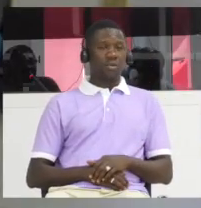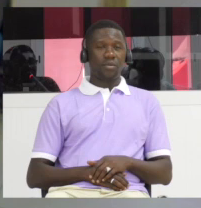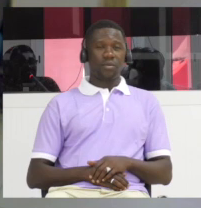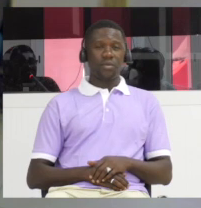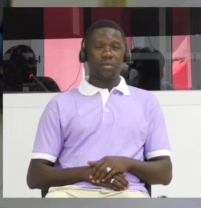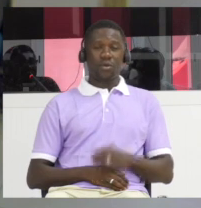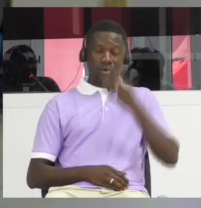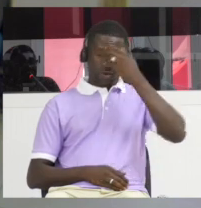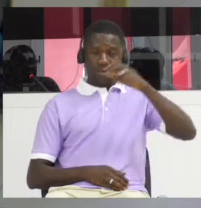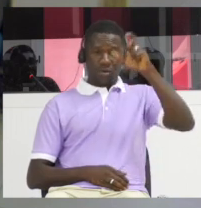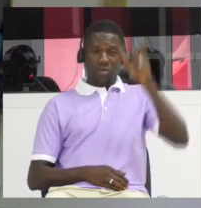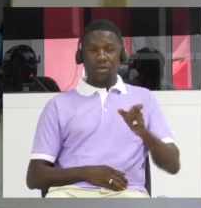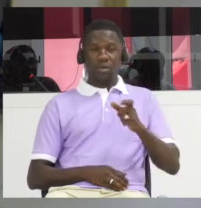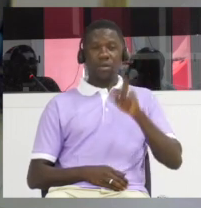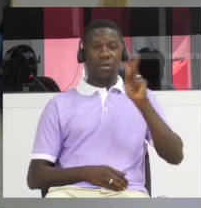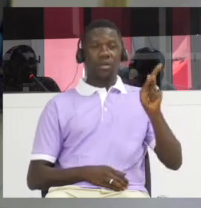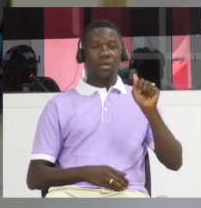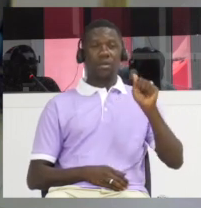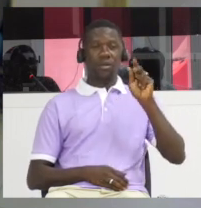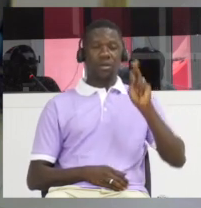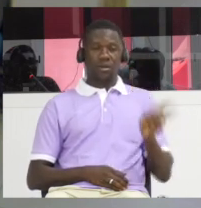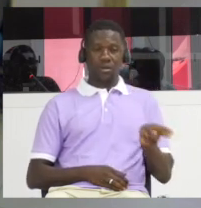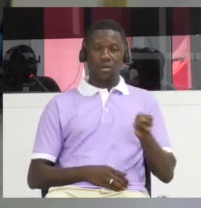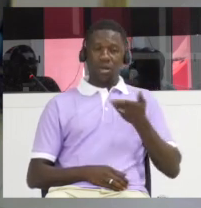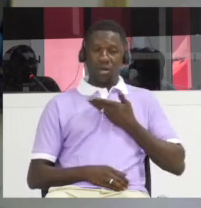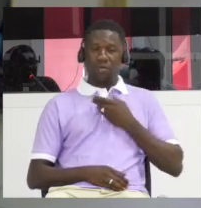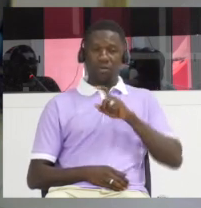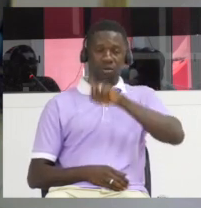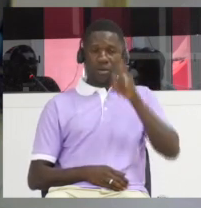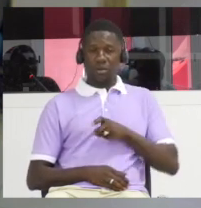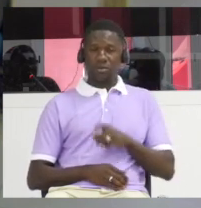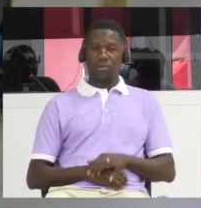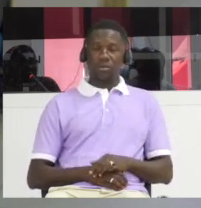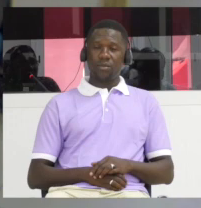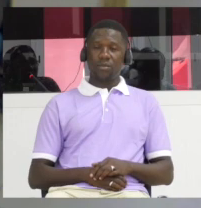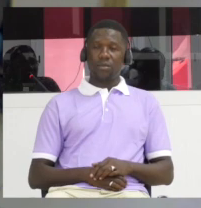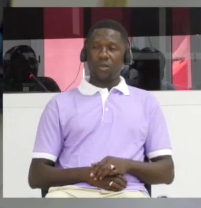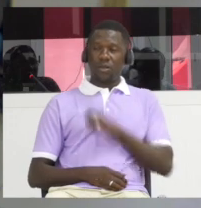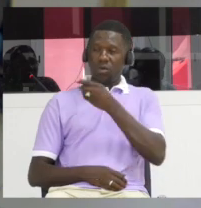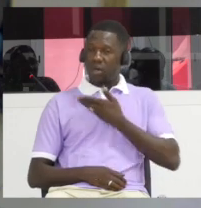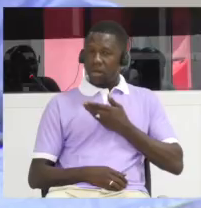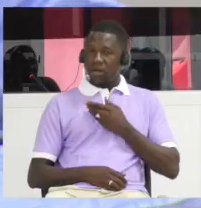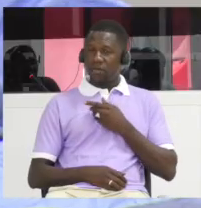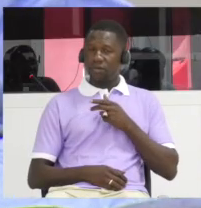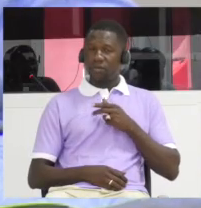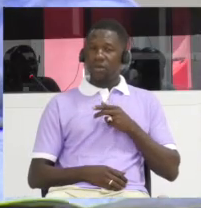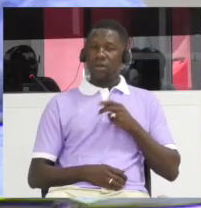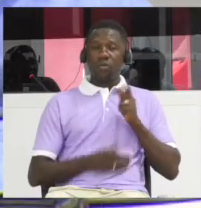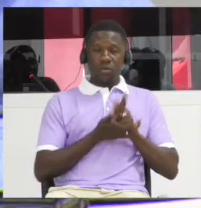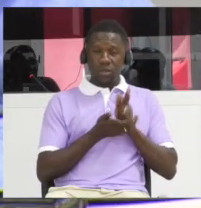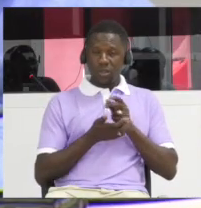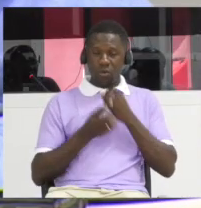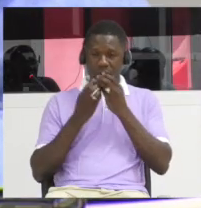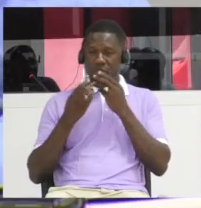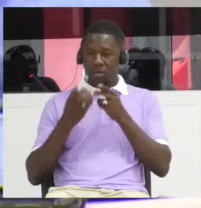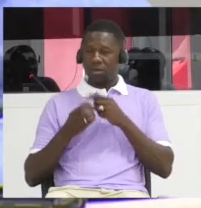Commissioner Carr, thank you, Chairman. I have a question. We had testimonies from previous witnesses about soldiers who went